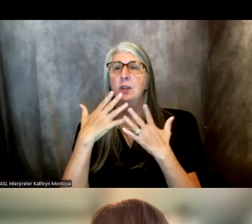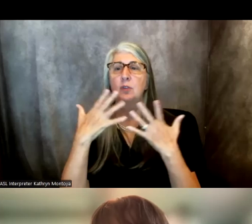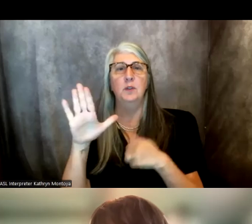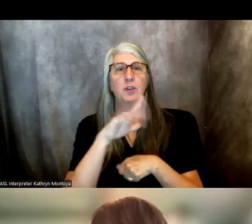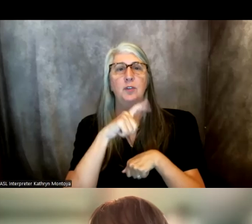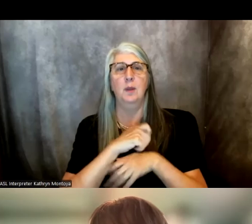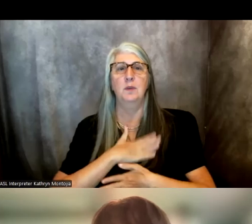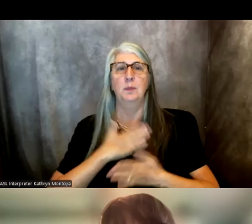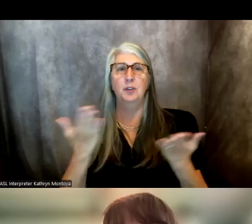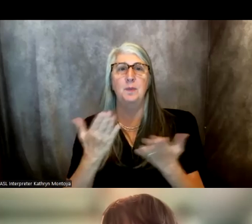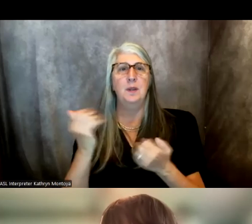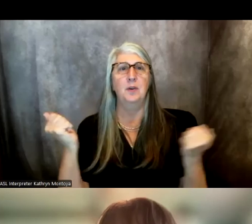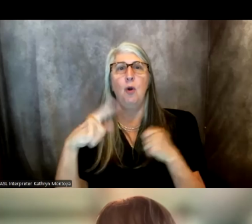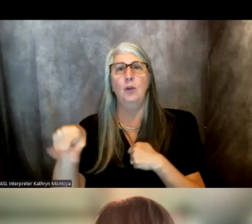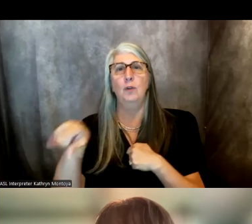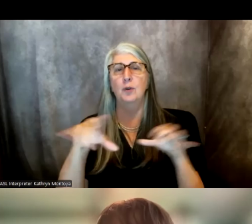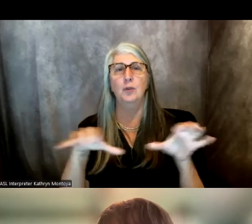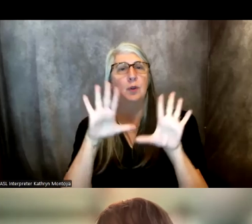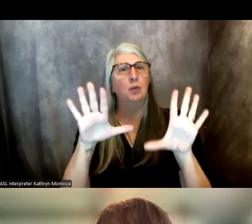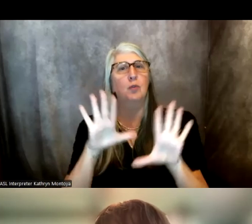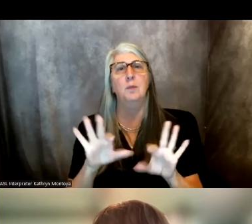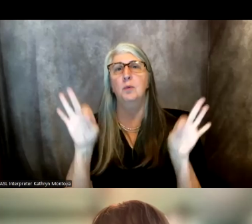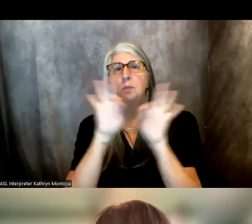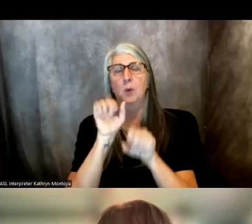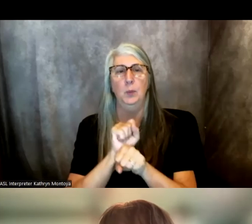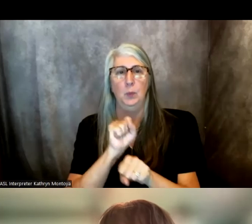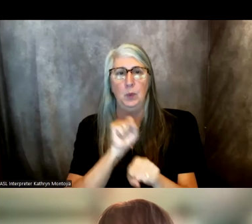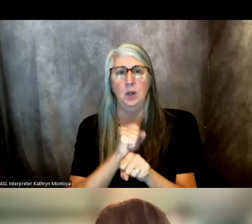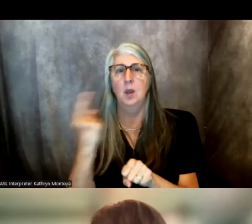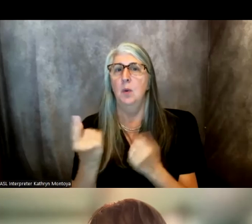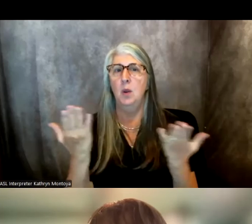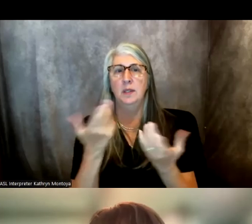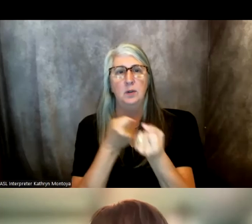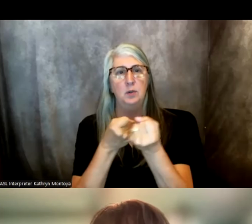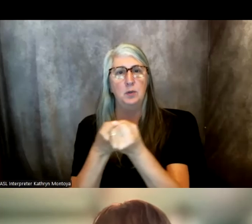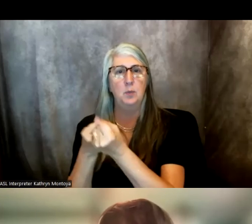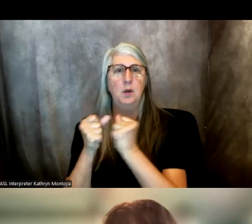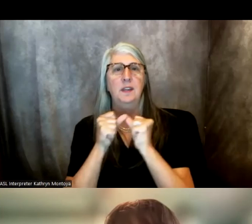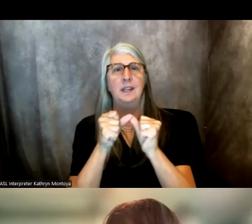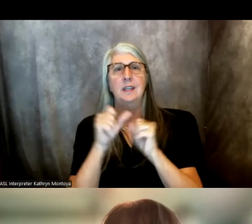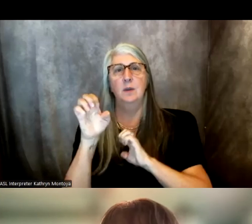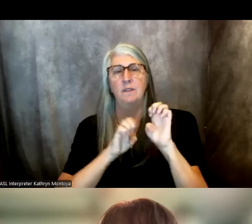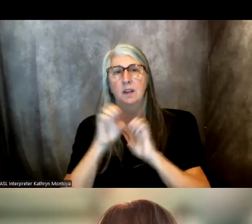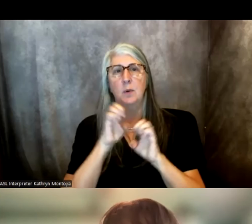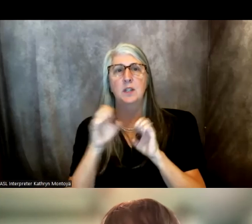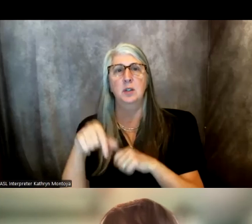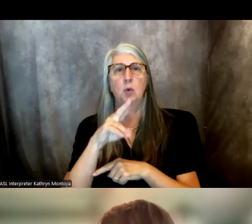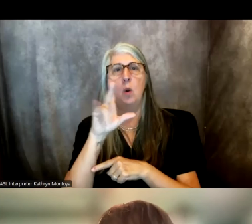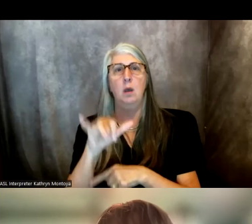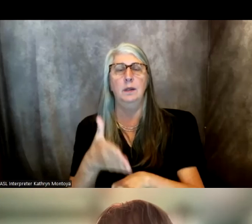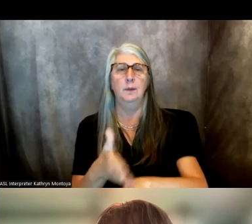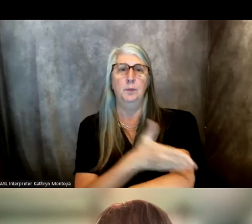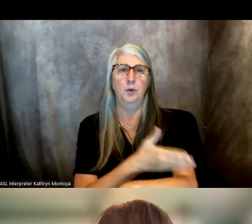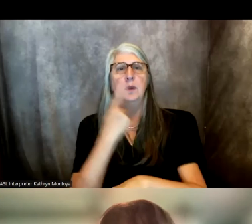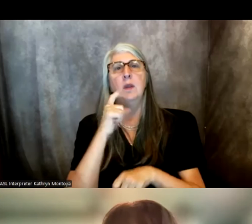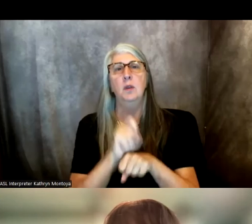be here. You all are doing incredible and really important work, and we're always here to support the continuous evaluation and quality improvement so that